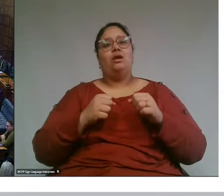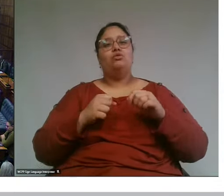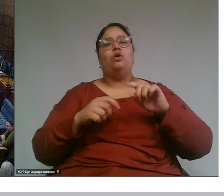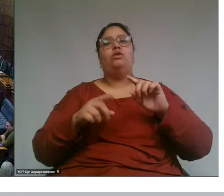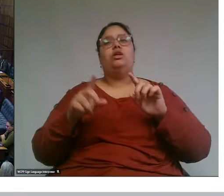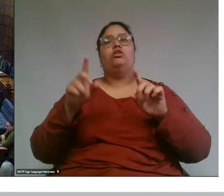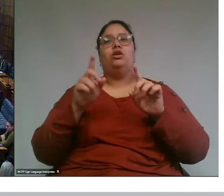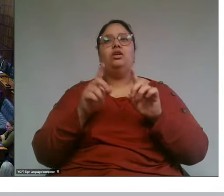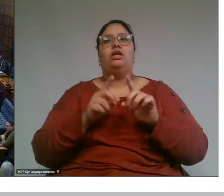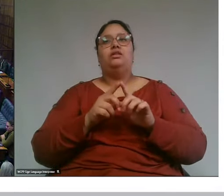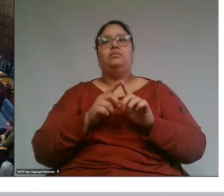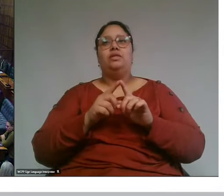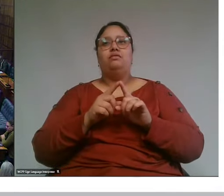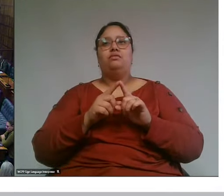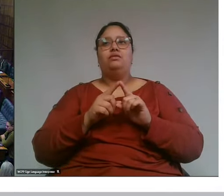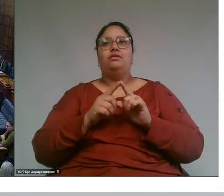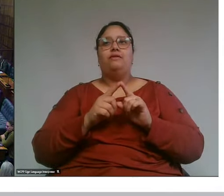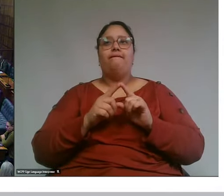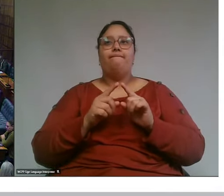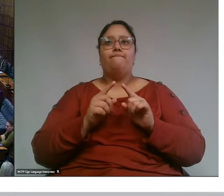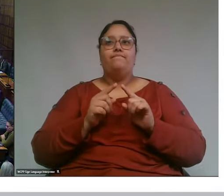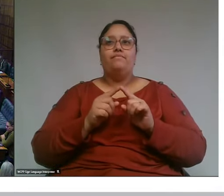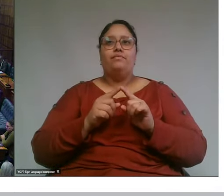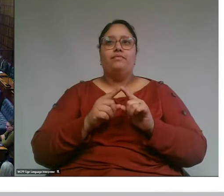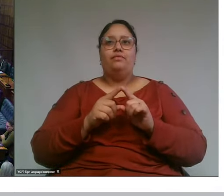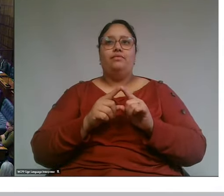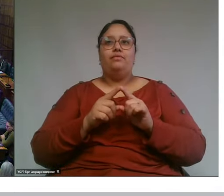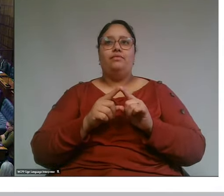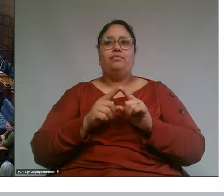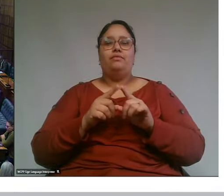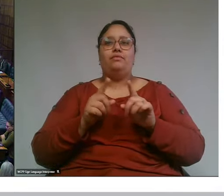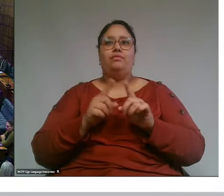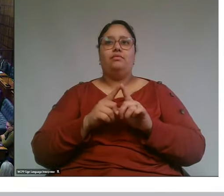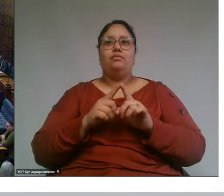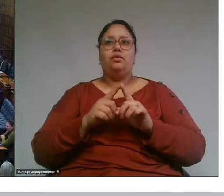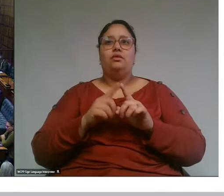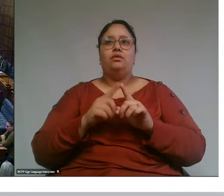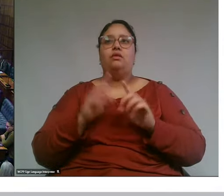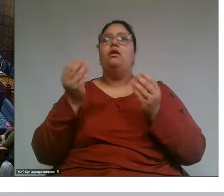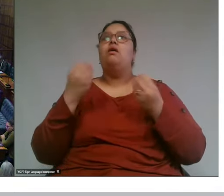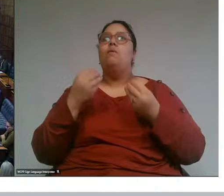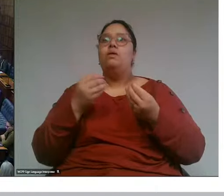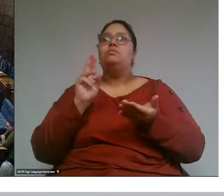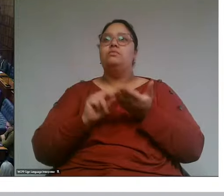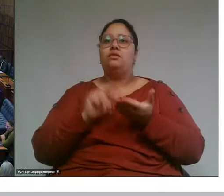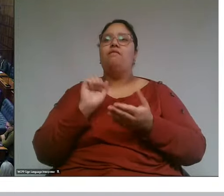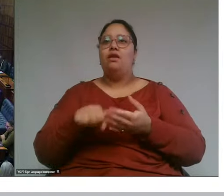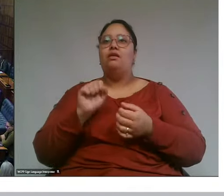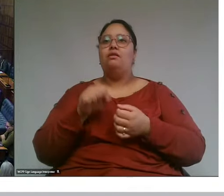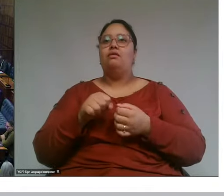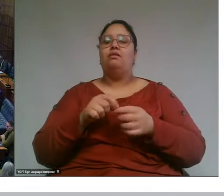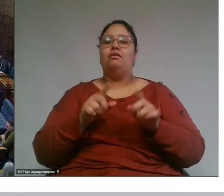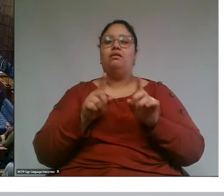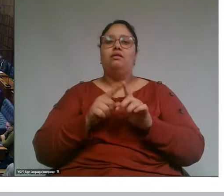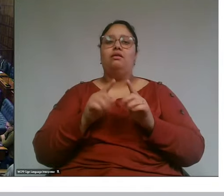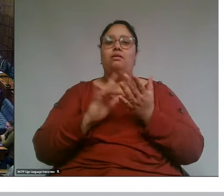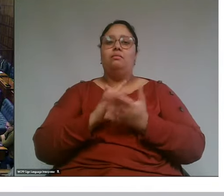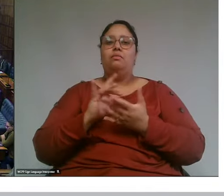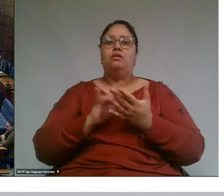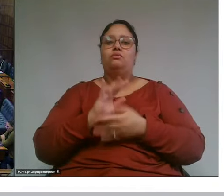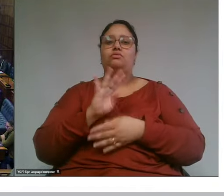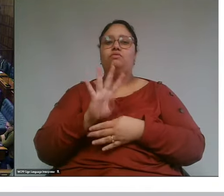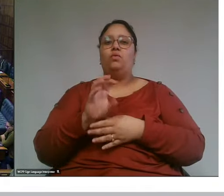come more specific then uh CH person I think on page